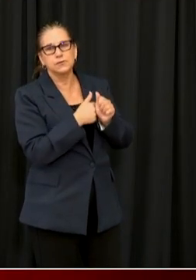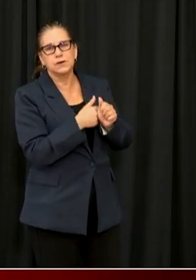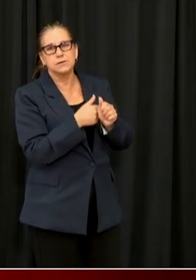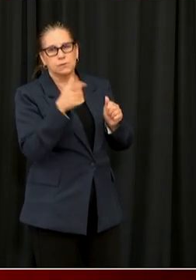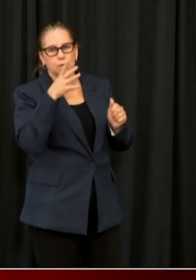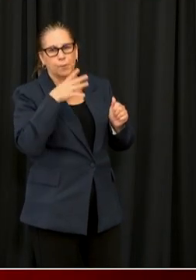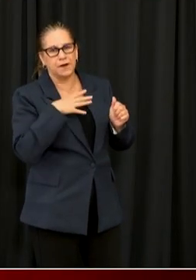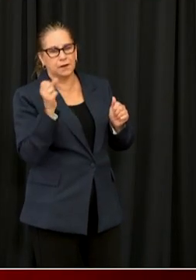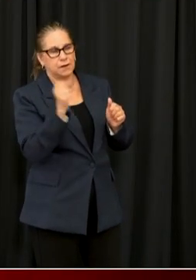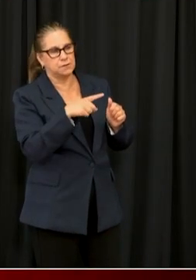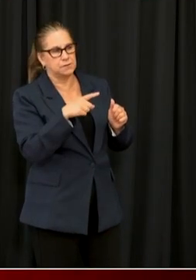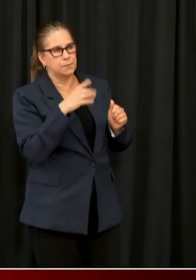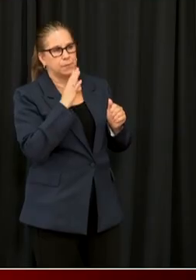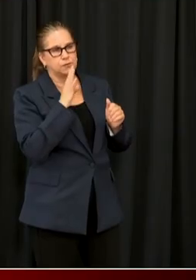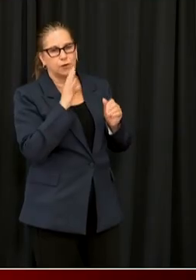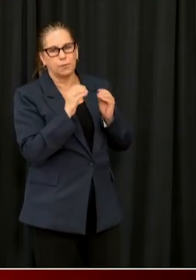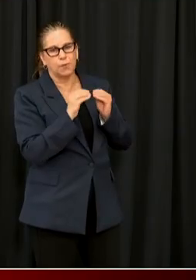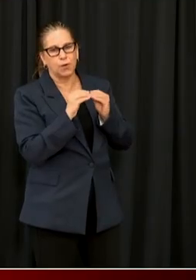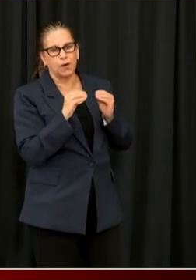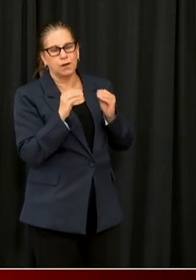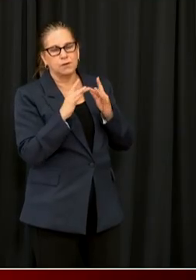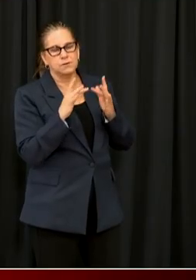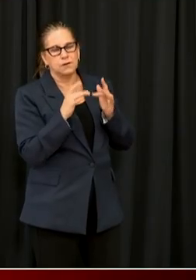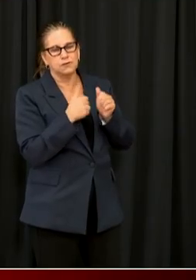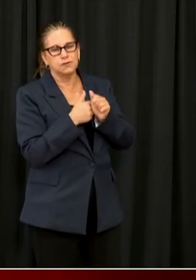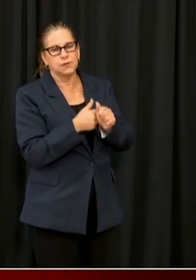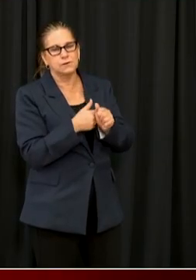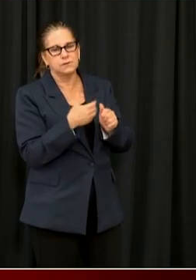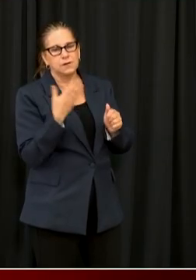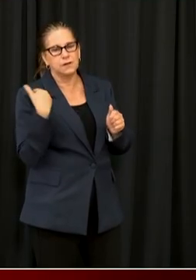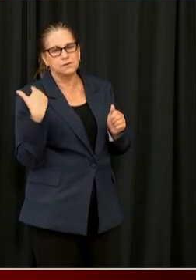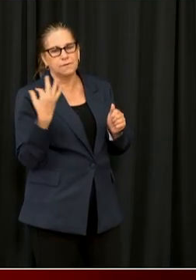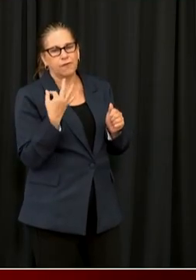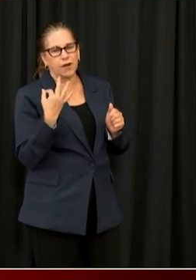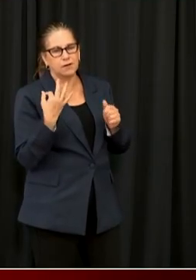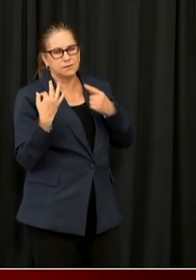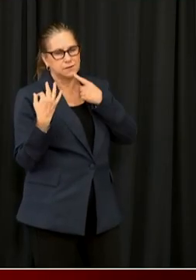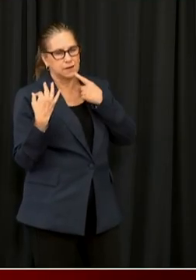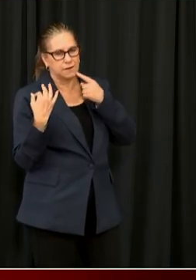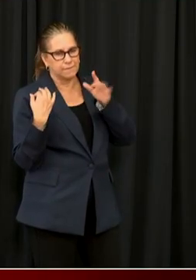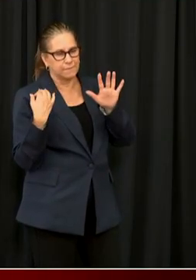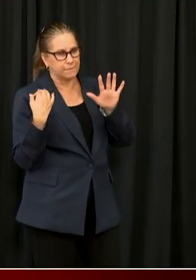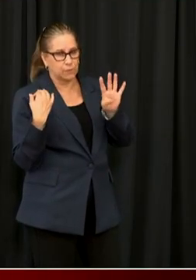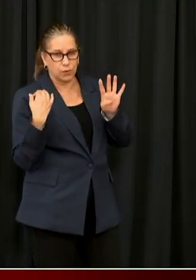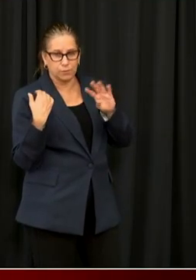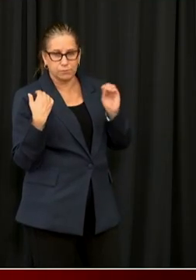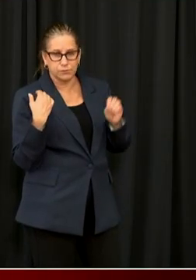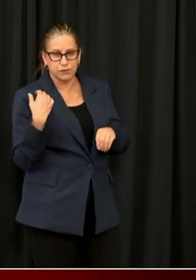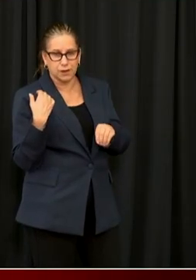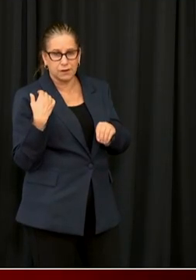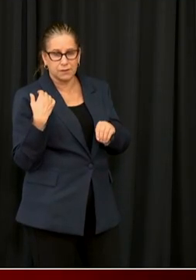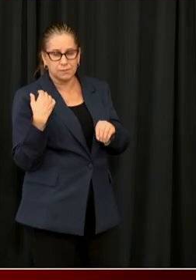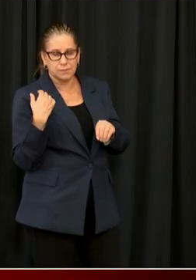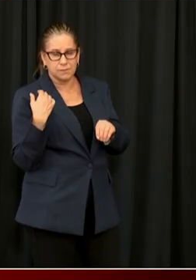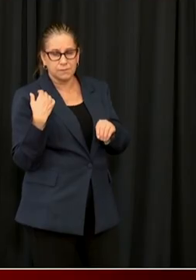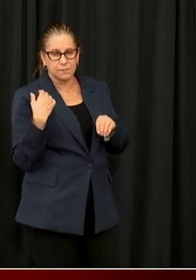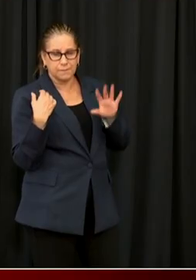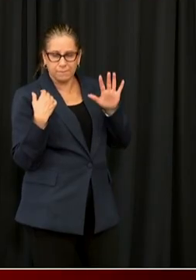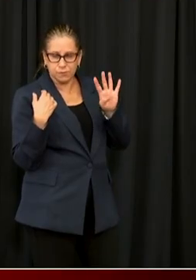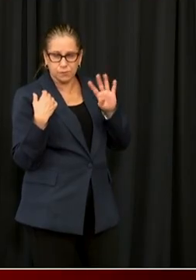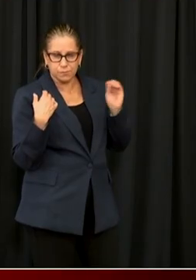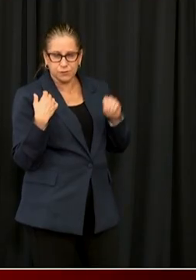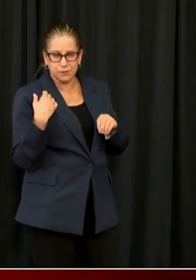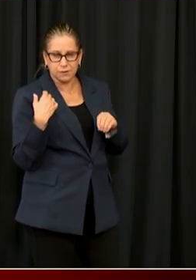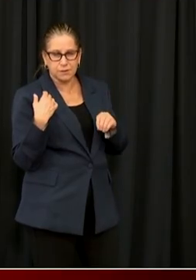applicable today, but on Friday it said that you were at about 54%. So how about, you have said you have over